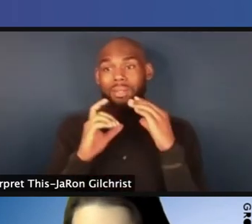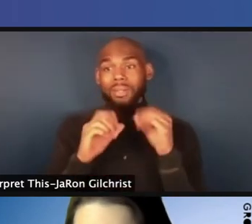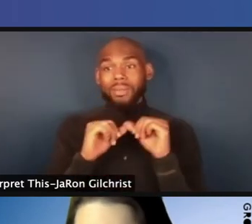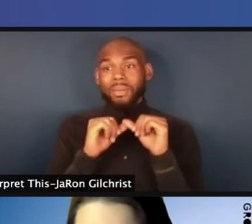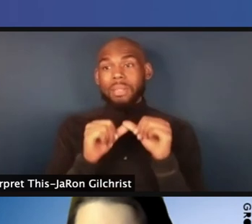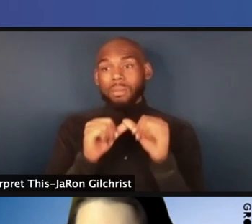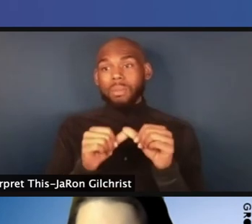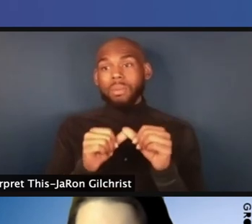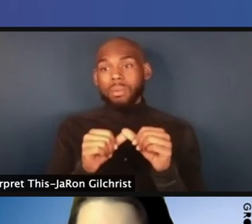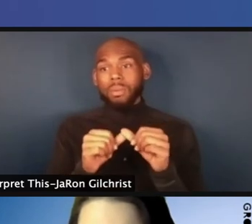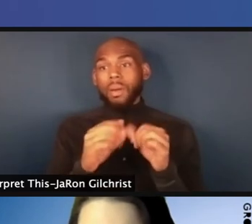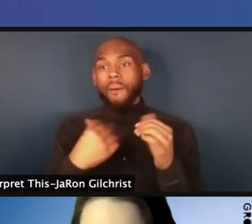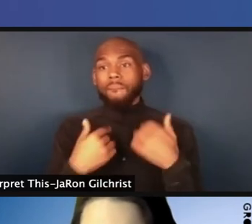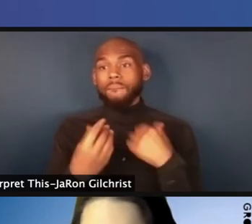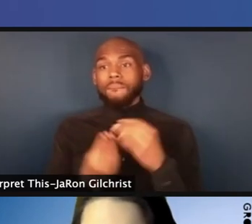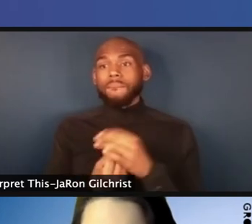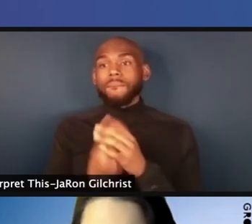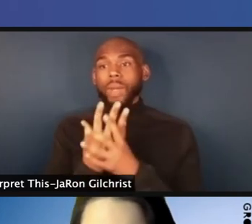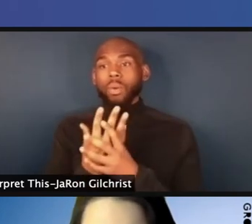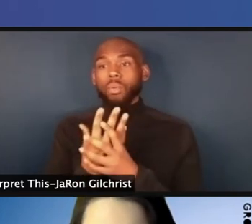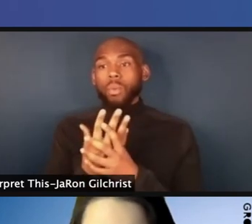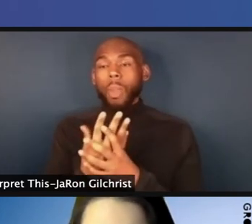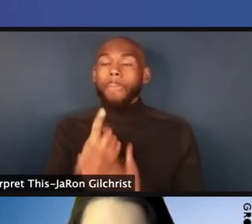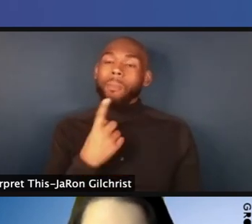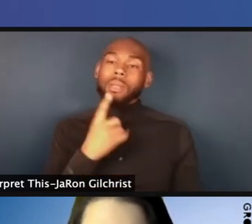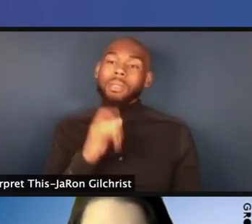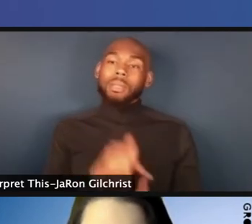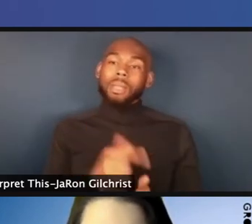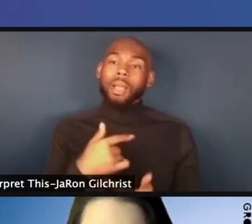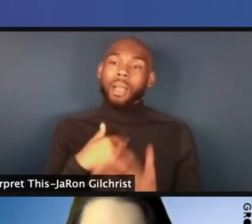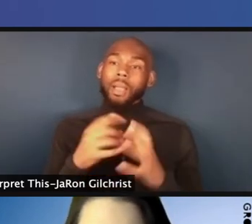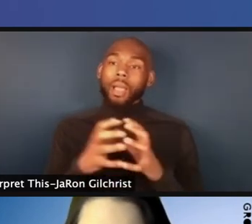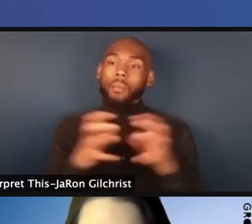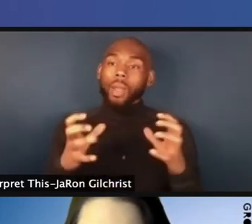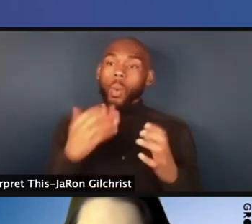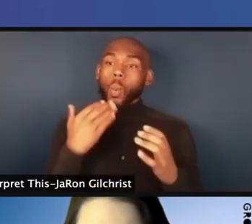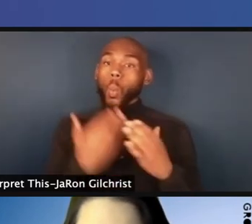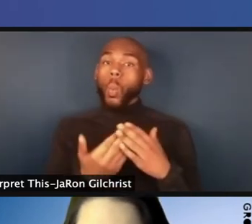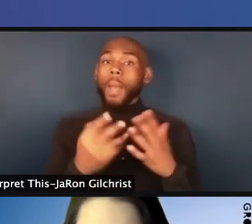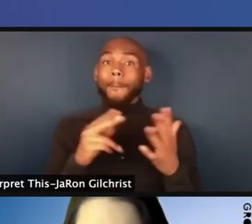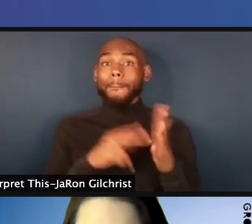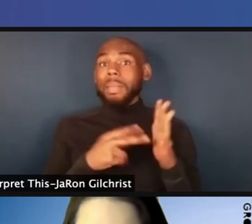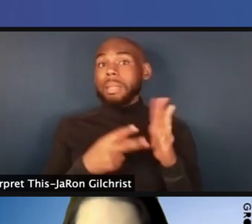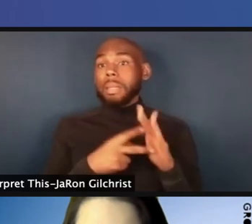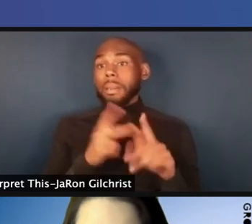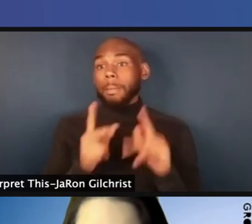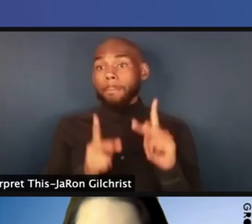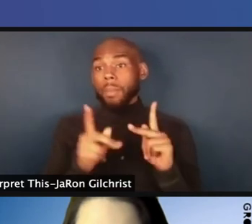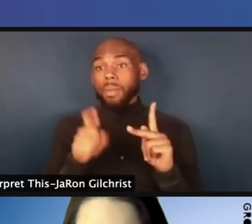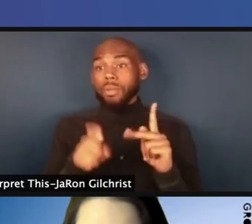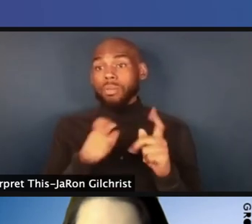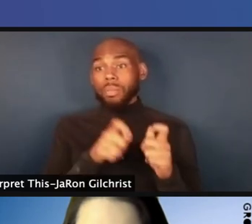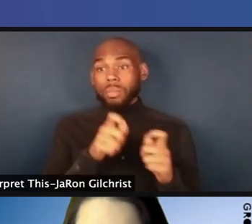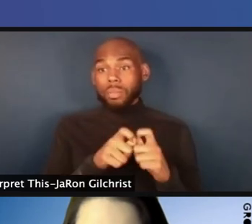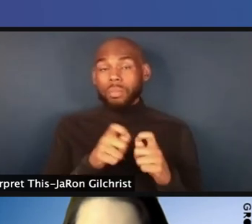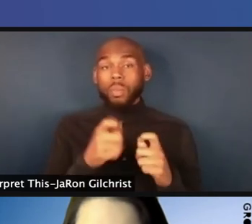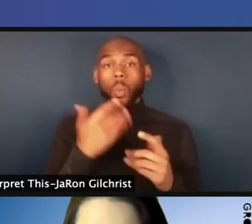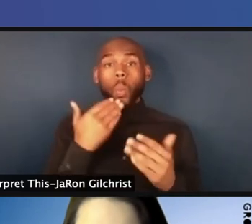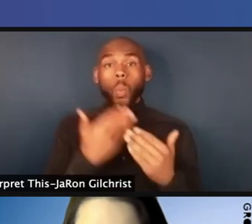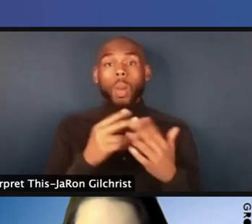continued and have grown, is that I get a lot of well-meaning people, and I should be specific, well-meaning white